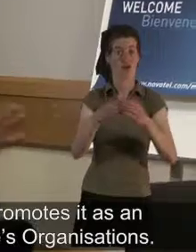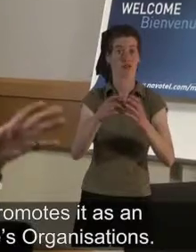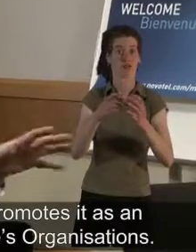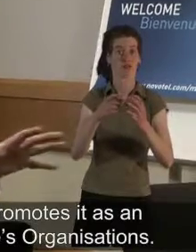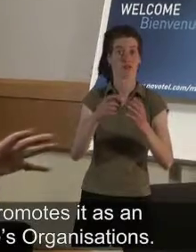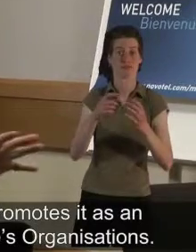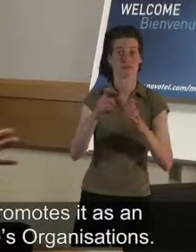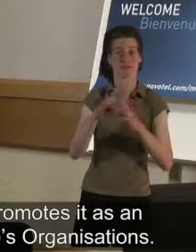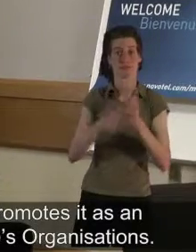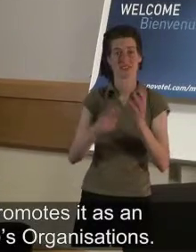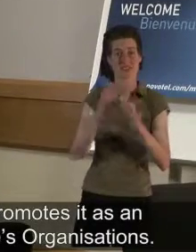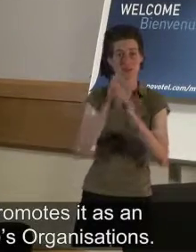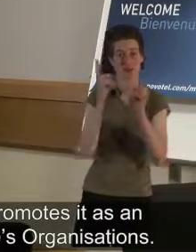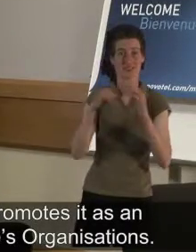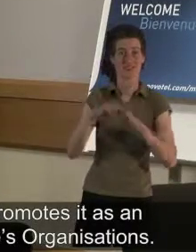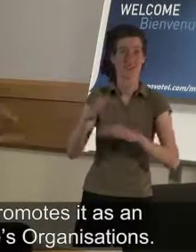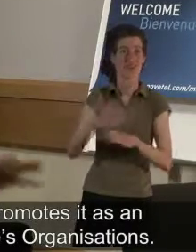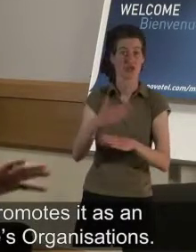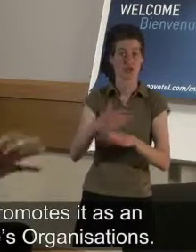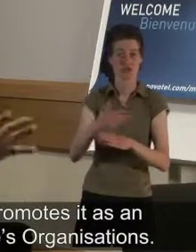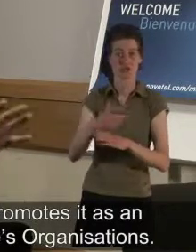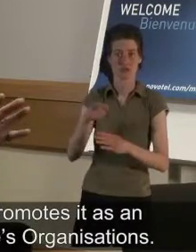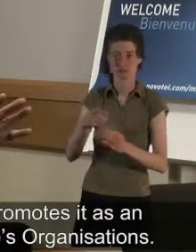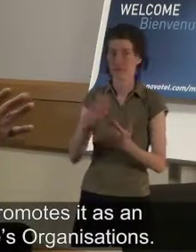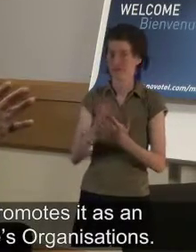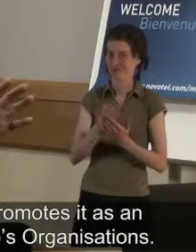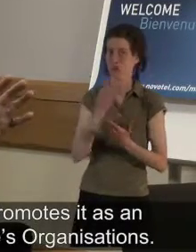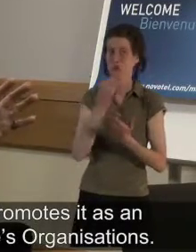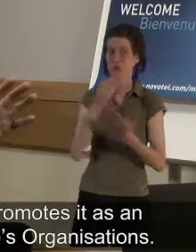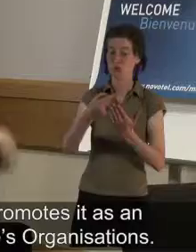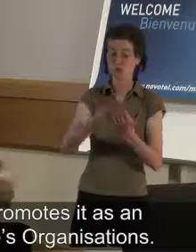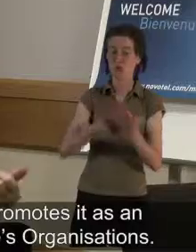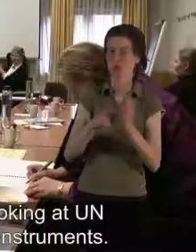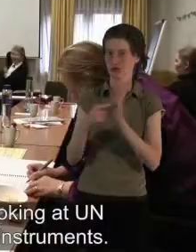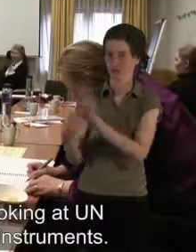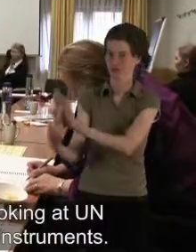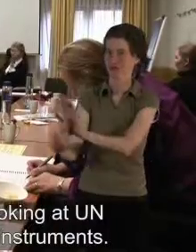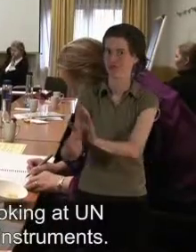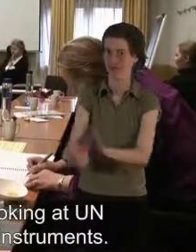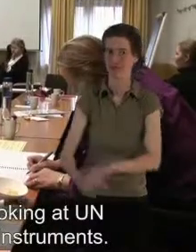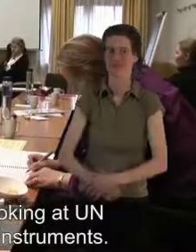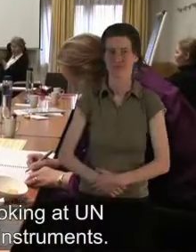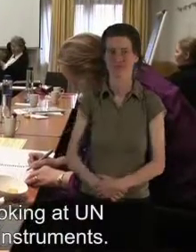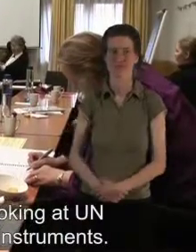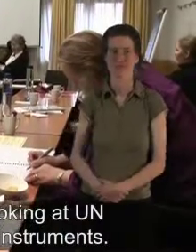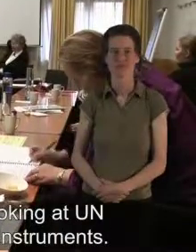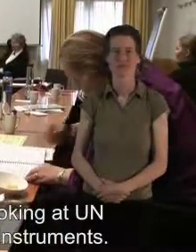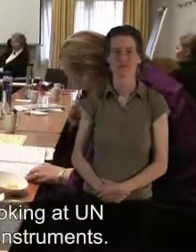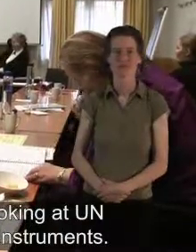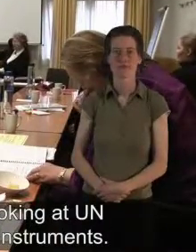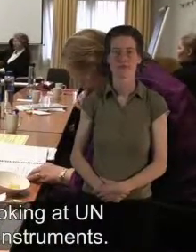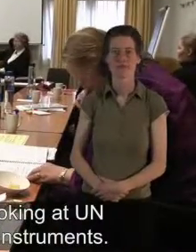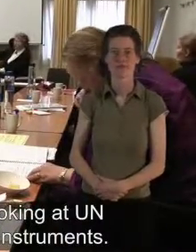now DAA promotes it as an essential tool for disabled people's organisations. We spend the entire